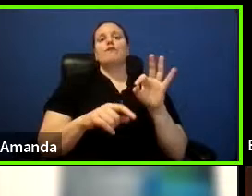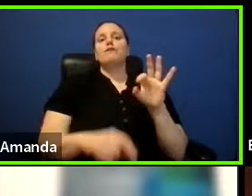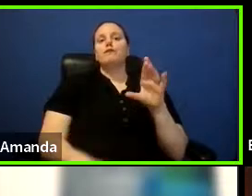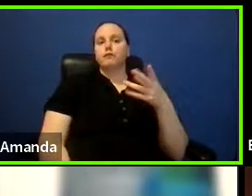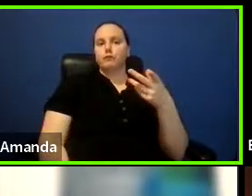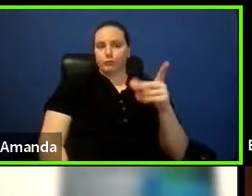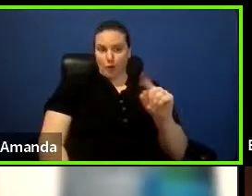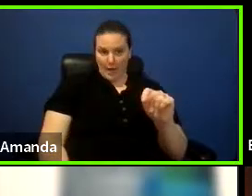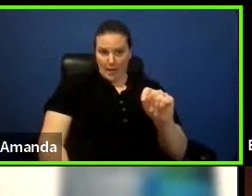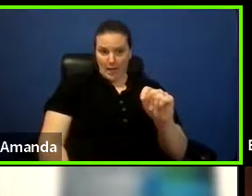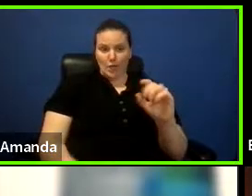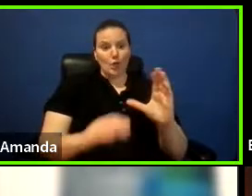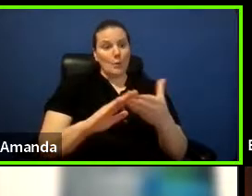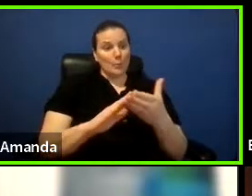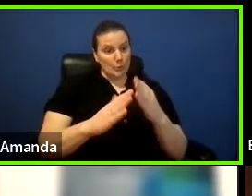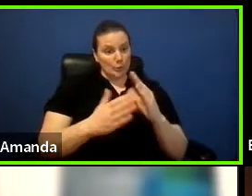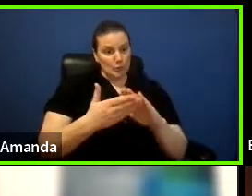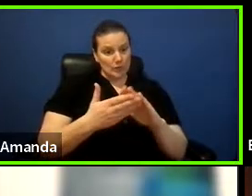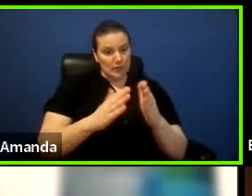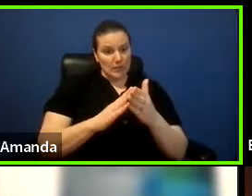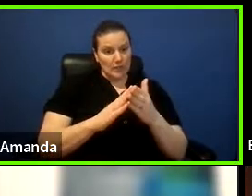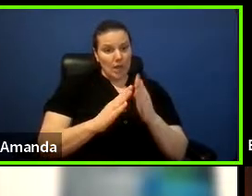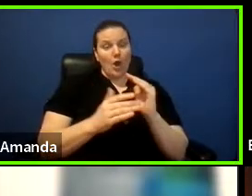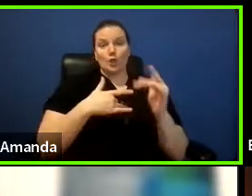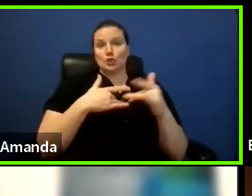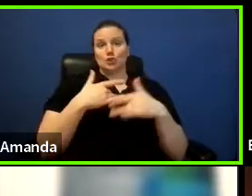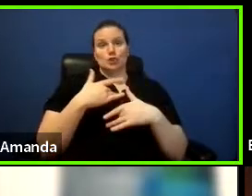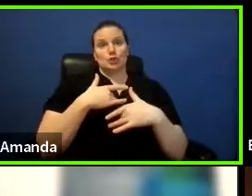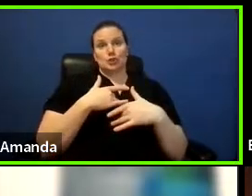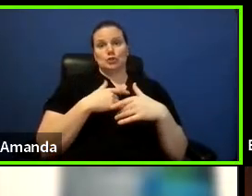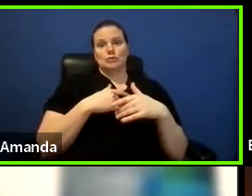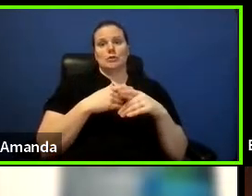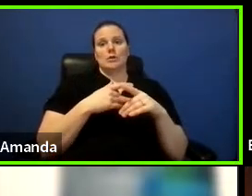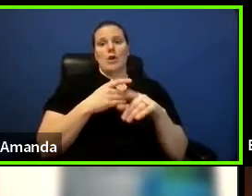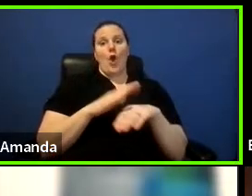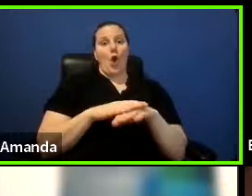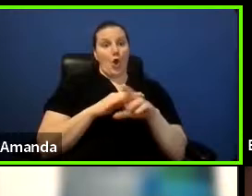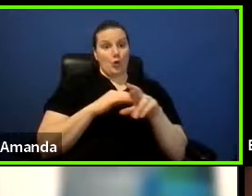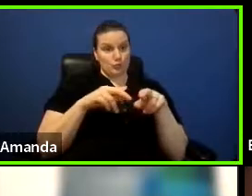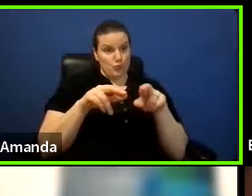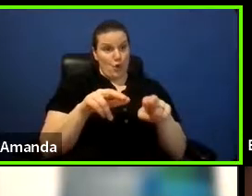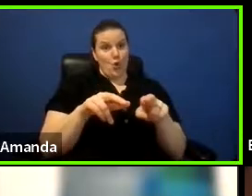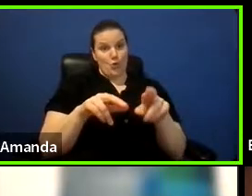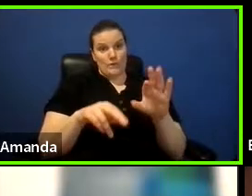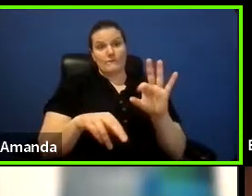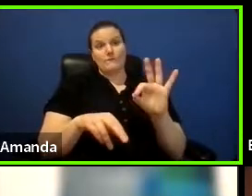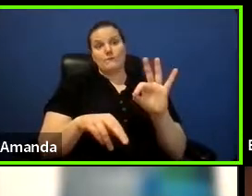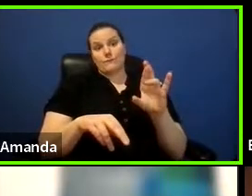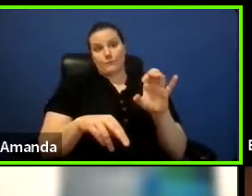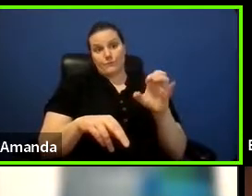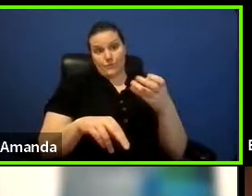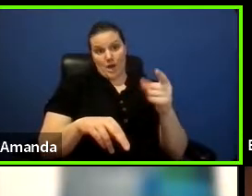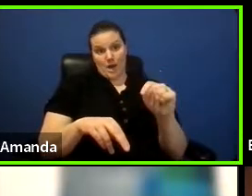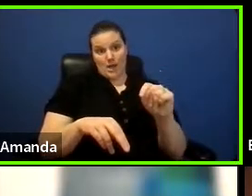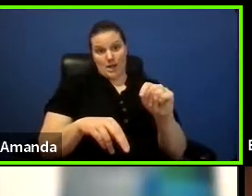community, our concern, especially freight by road, is going to be the